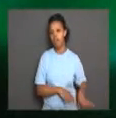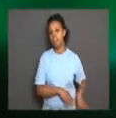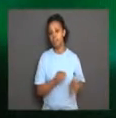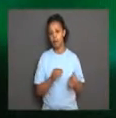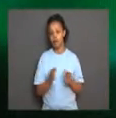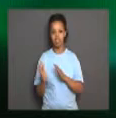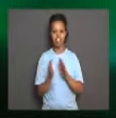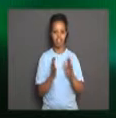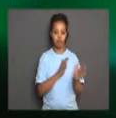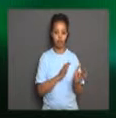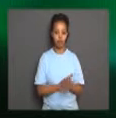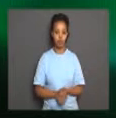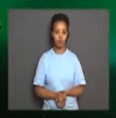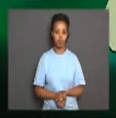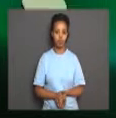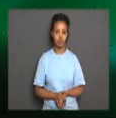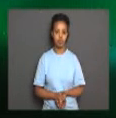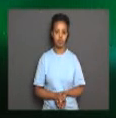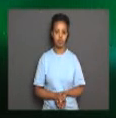Students, let's get ready.